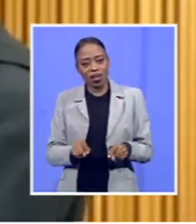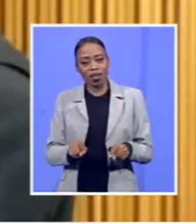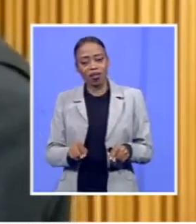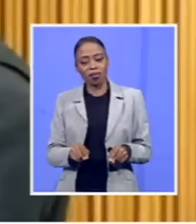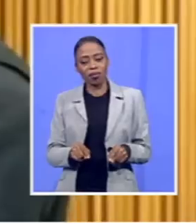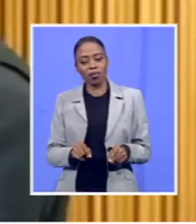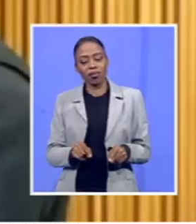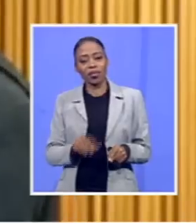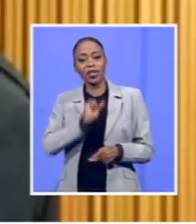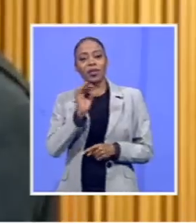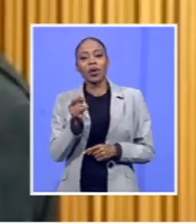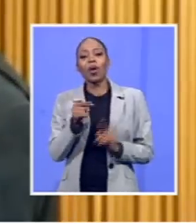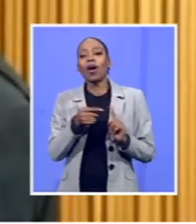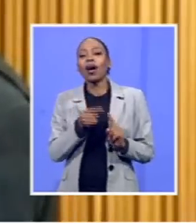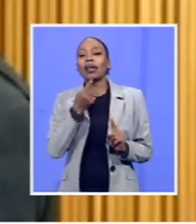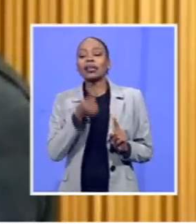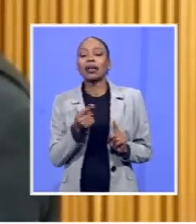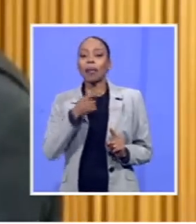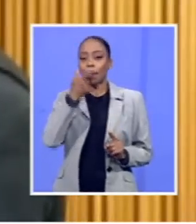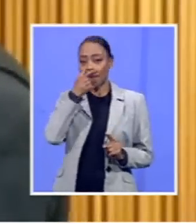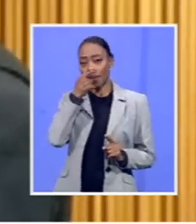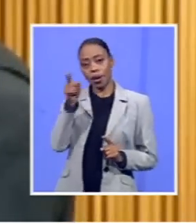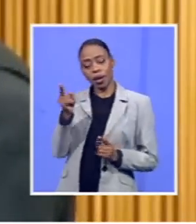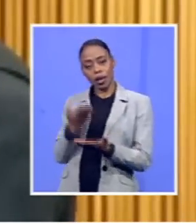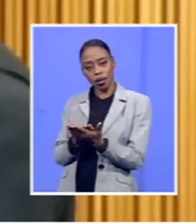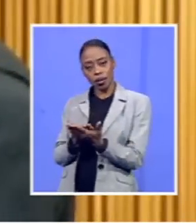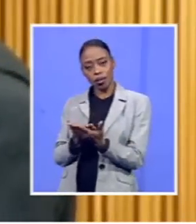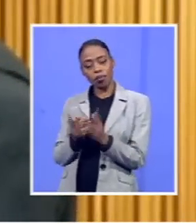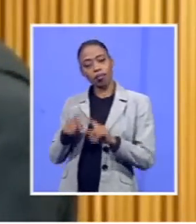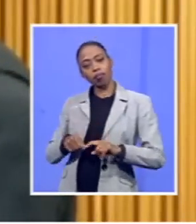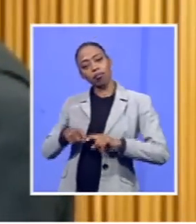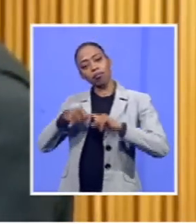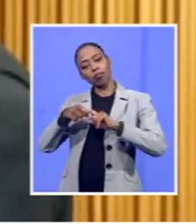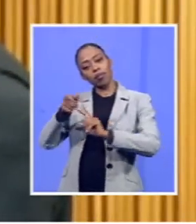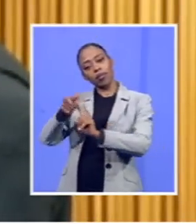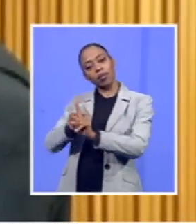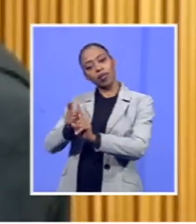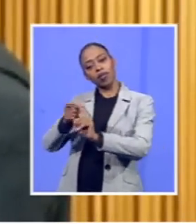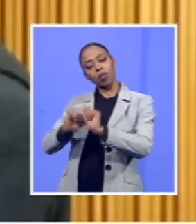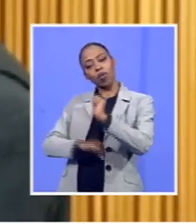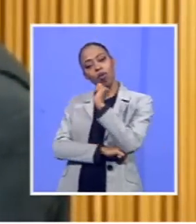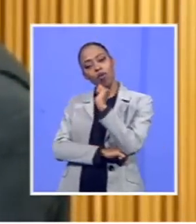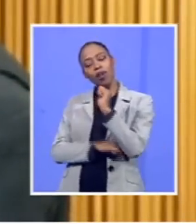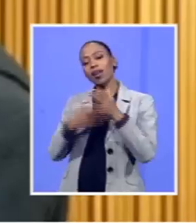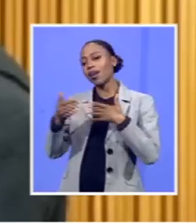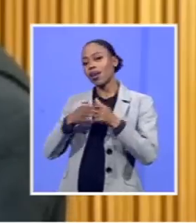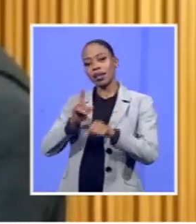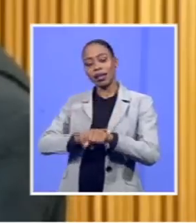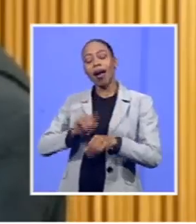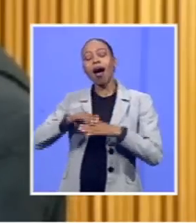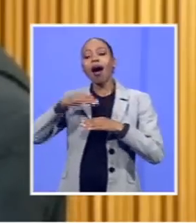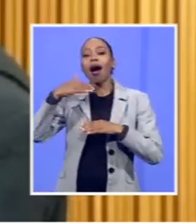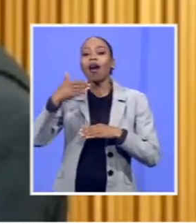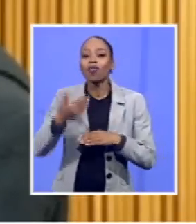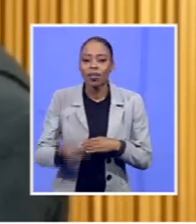say, it says, the president may suspend a person from office at any time after the start